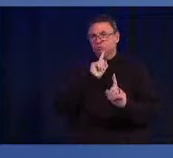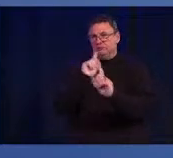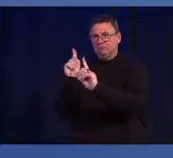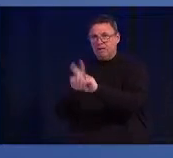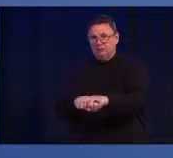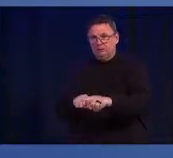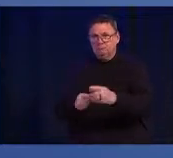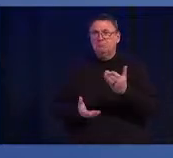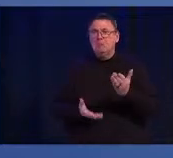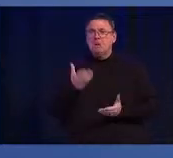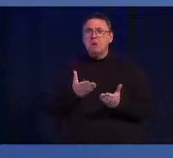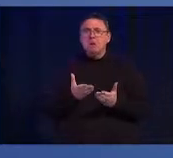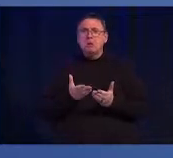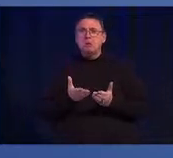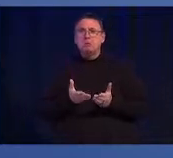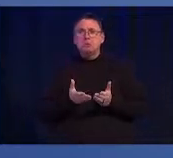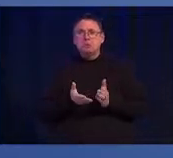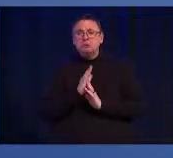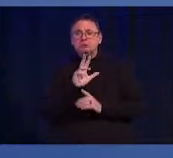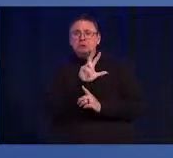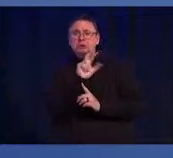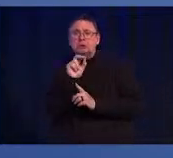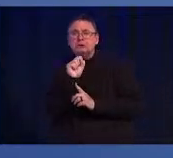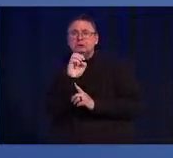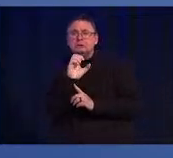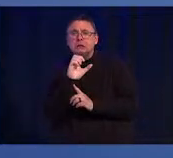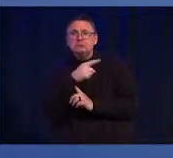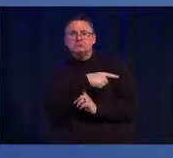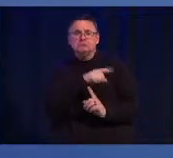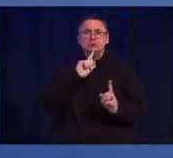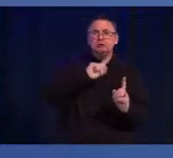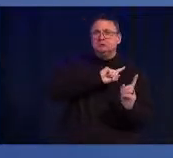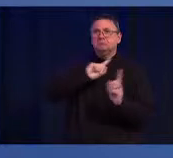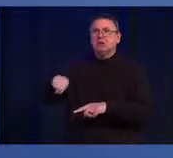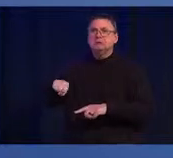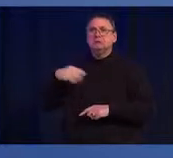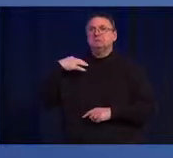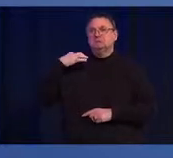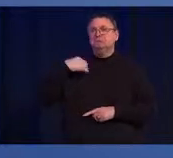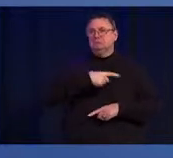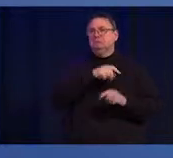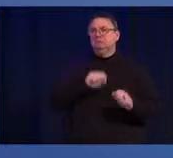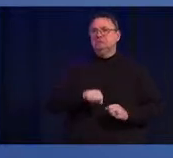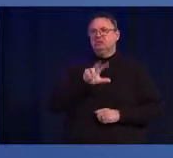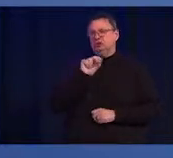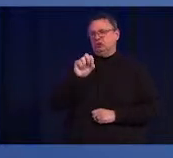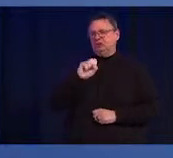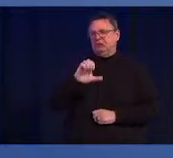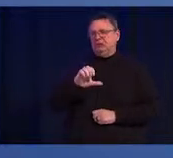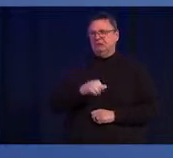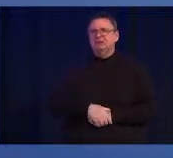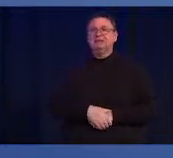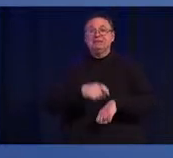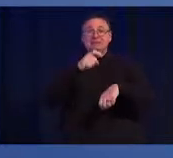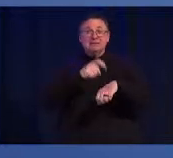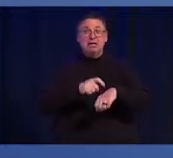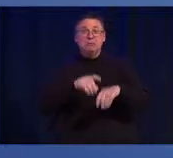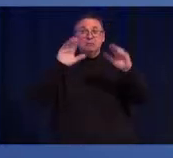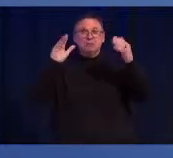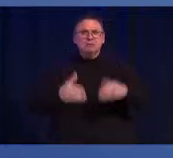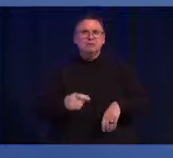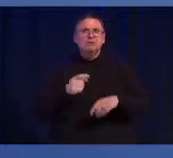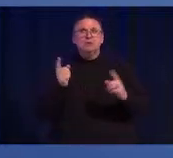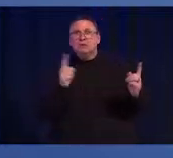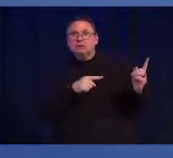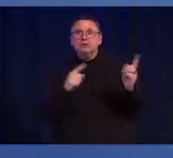30-second rebuttal as needed by raising their hands. In the interest of time, we ask that candidates avoid prolonged back and forth debate on a